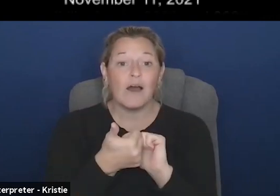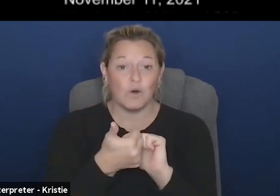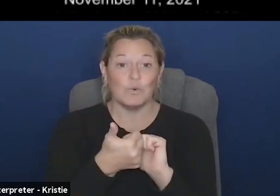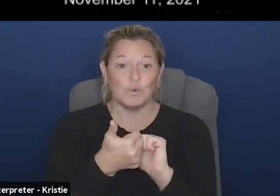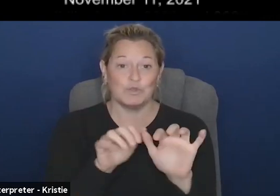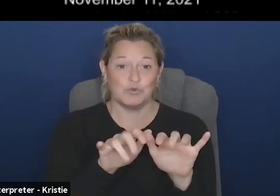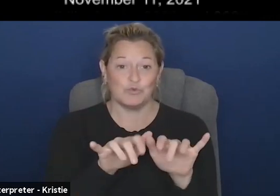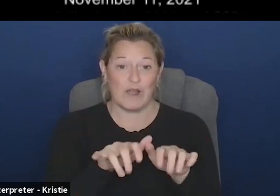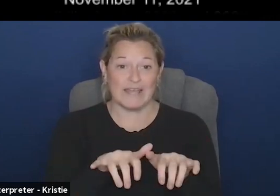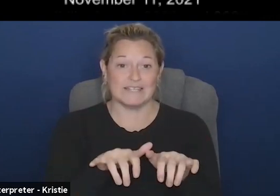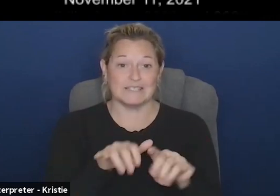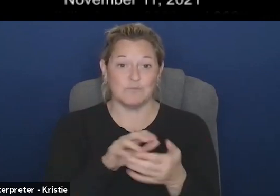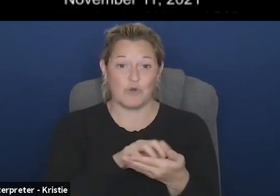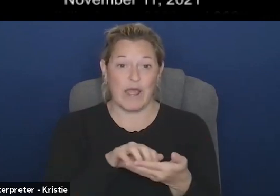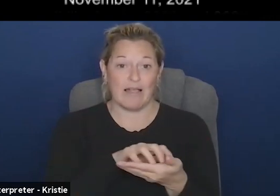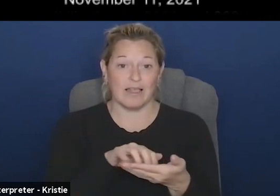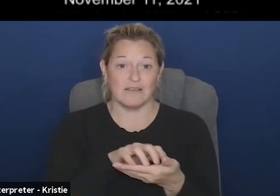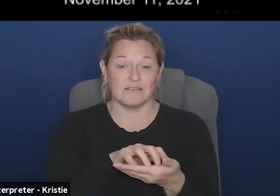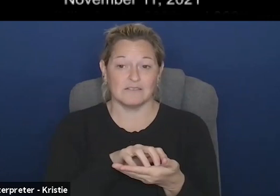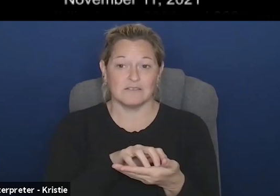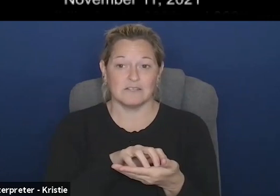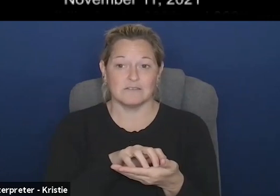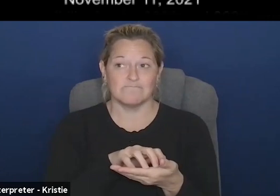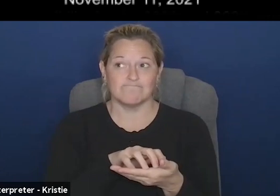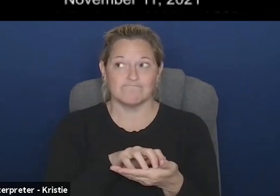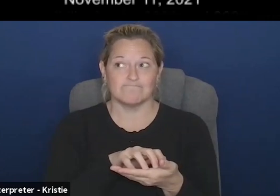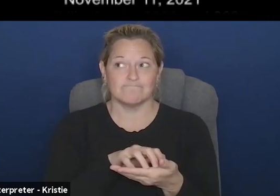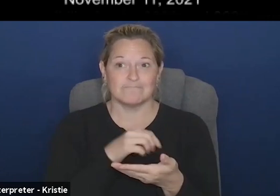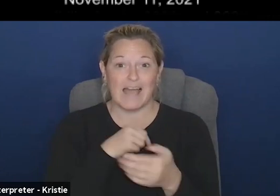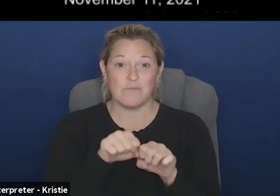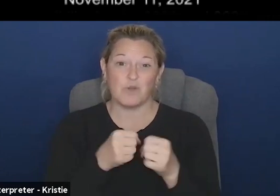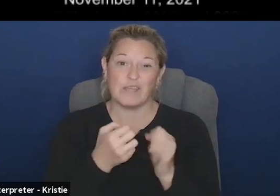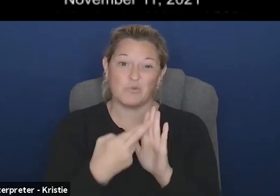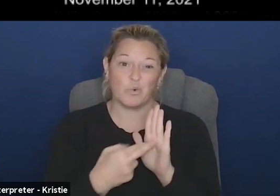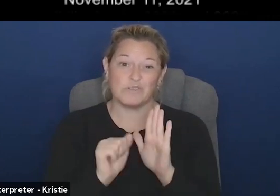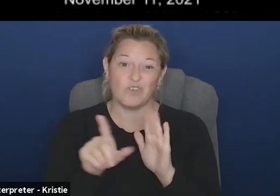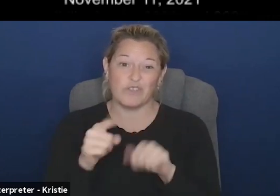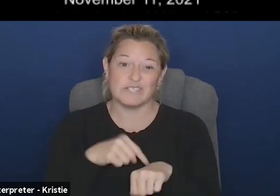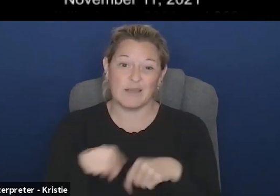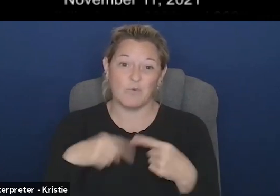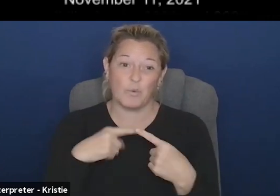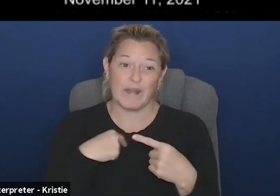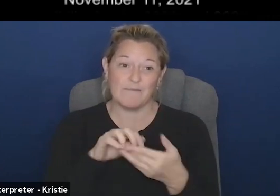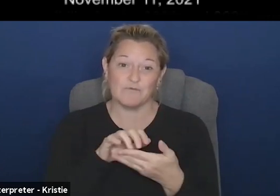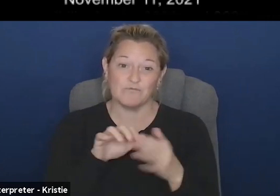Braille, I break them all the time. When I'm writing Braille for myself,